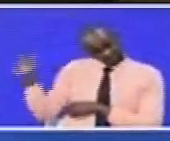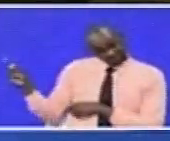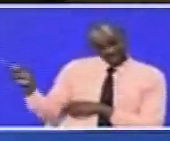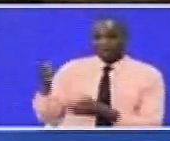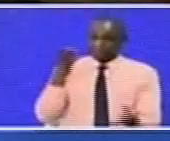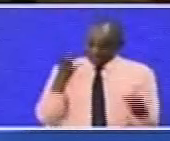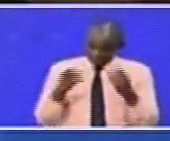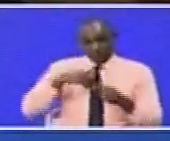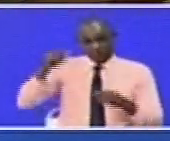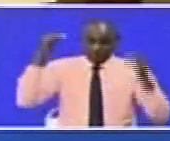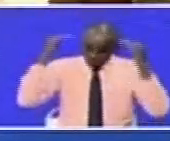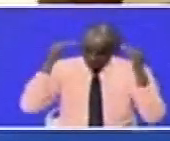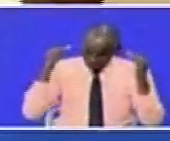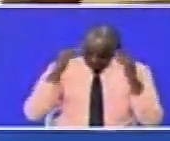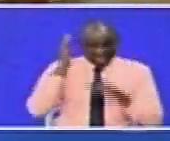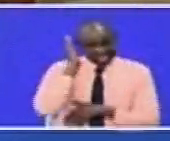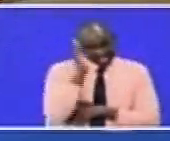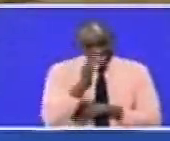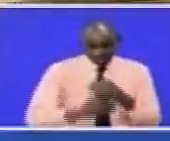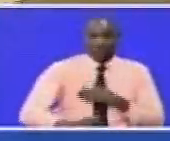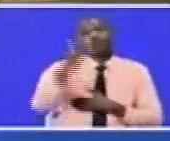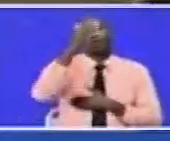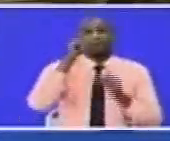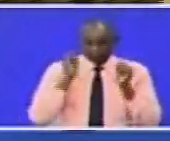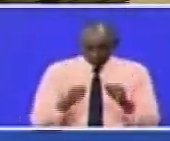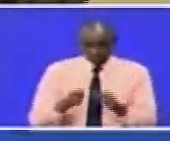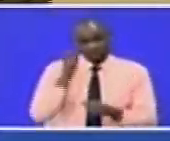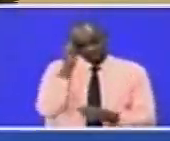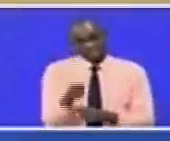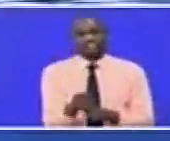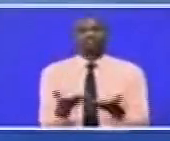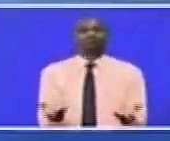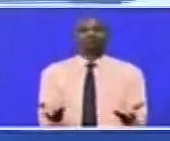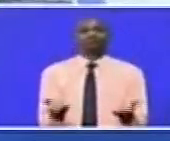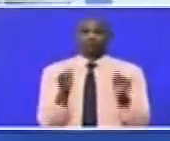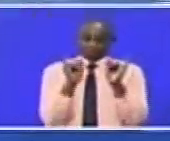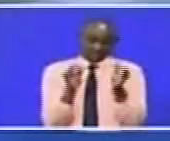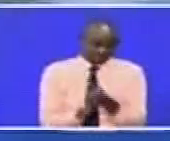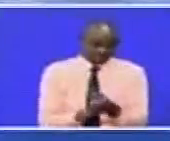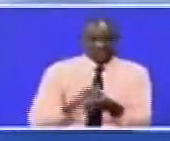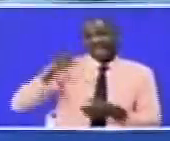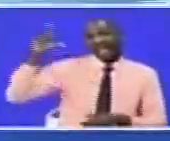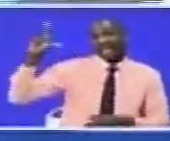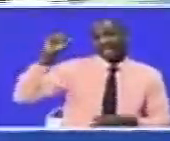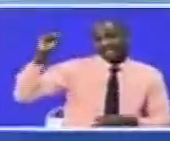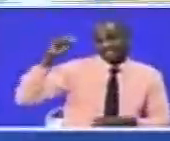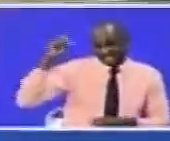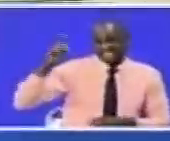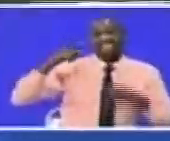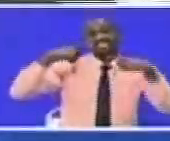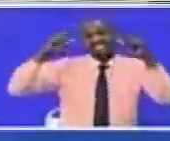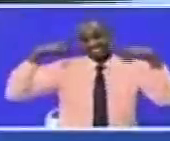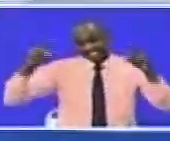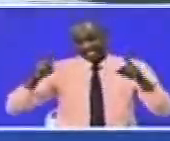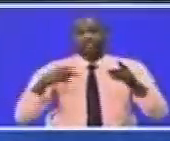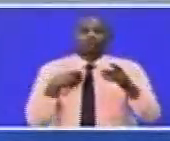have to get their day in court to fight to stay as judges of the Supreme Court. The Law Society of Kenya did not succeed in